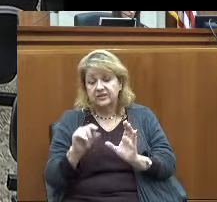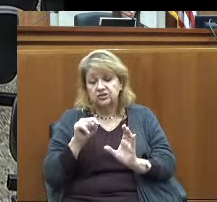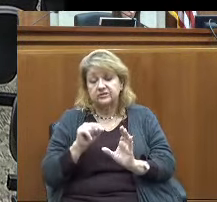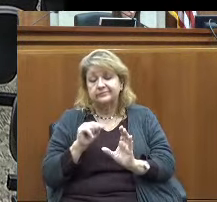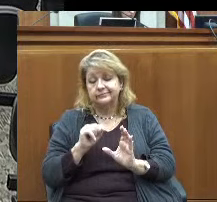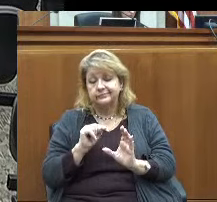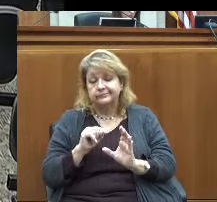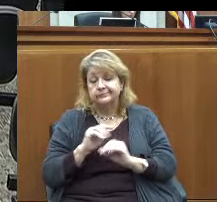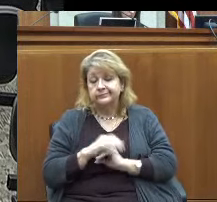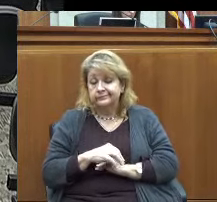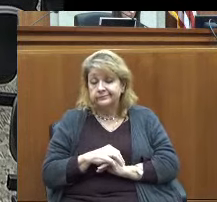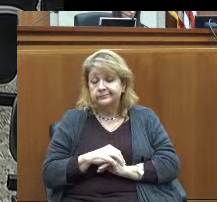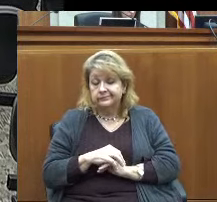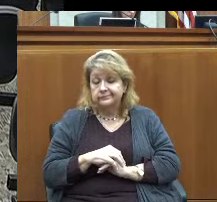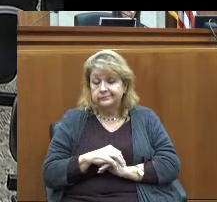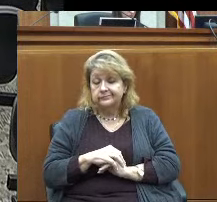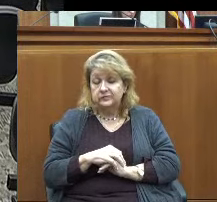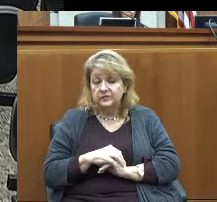certifications,